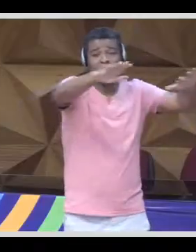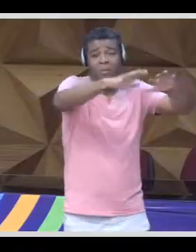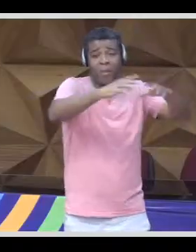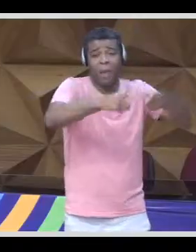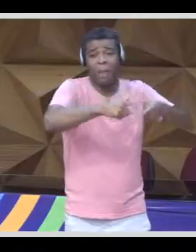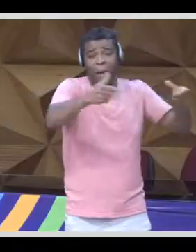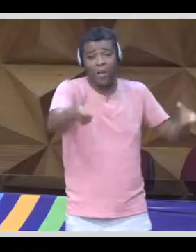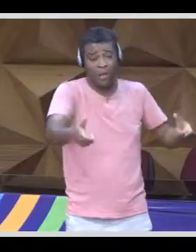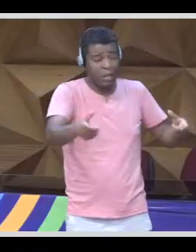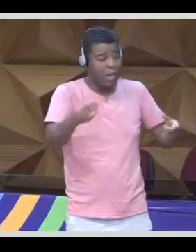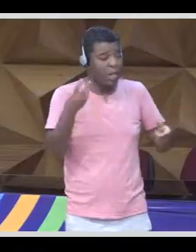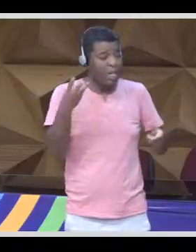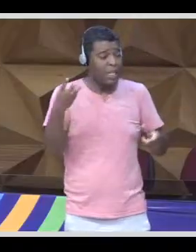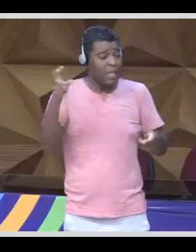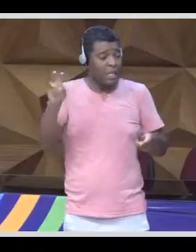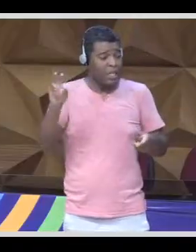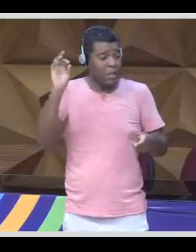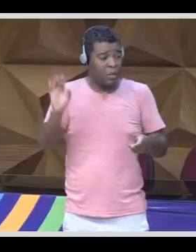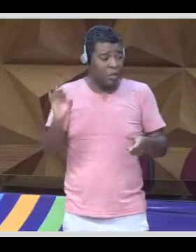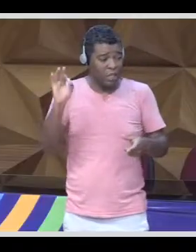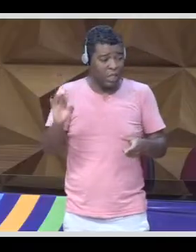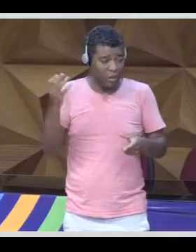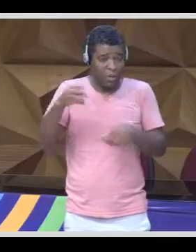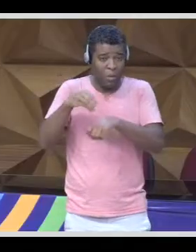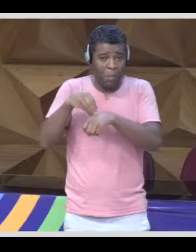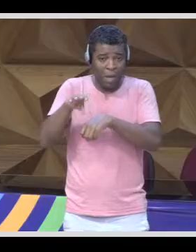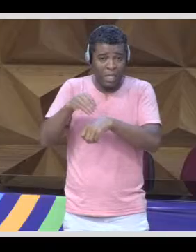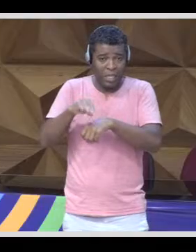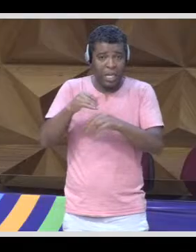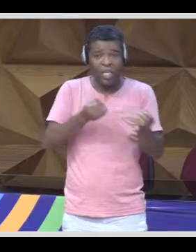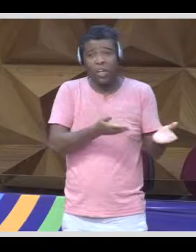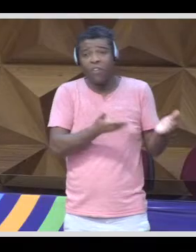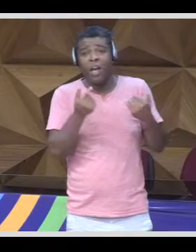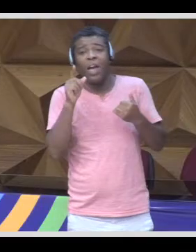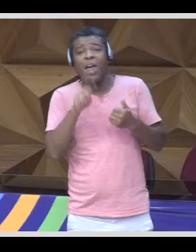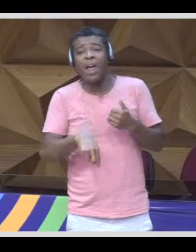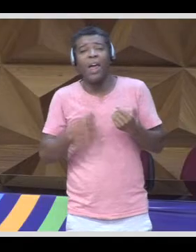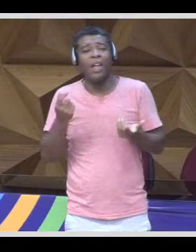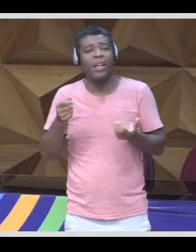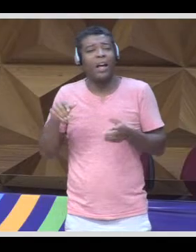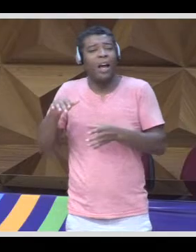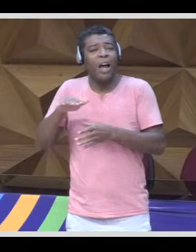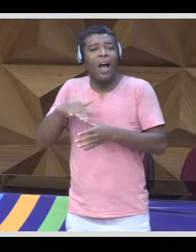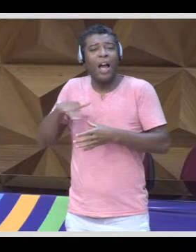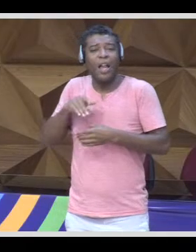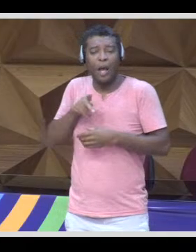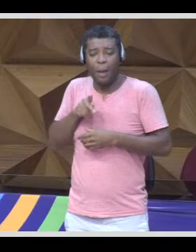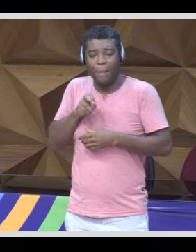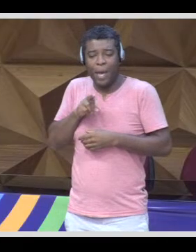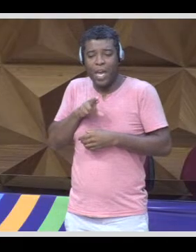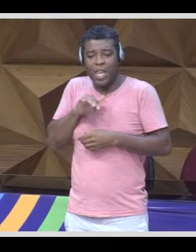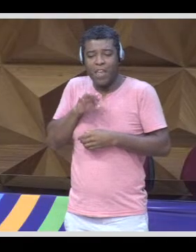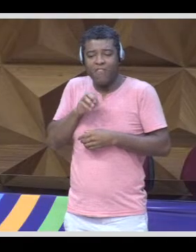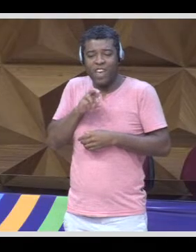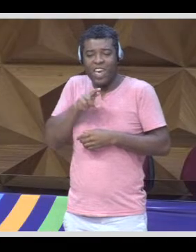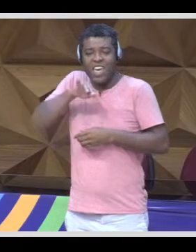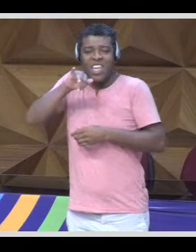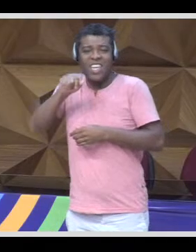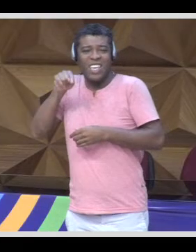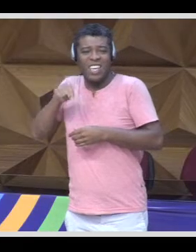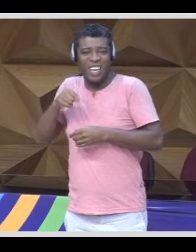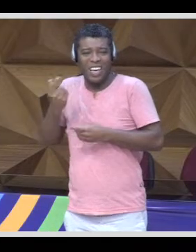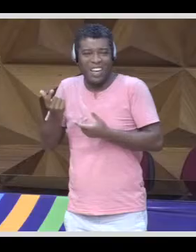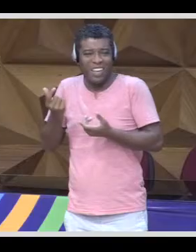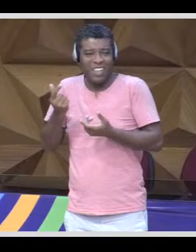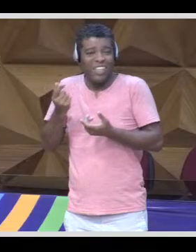of it, as said, comes from the periphery. Yet, these guys here in the backbone are those